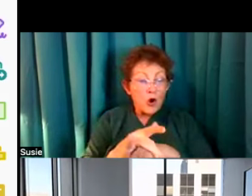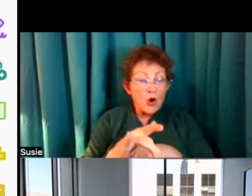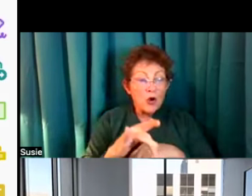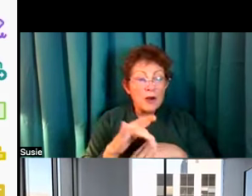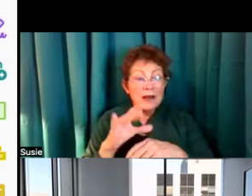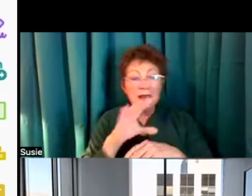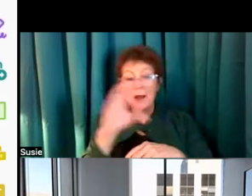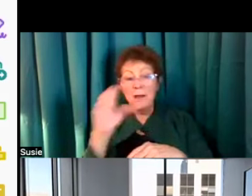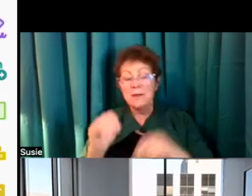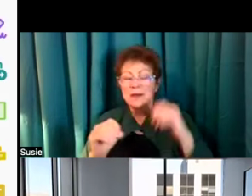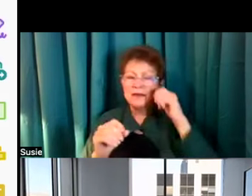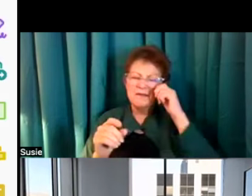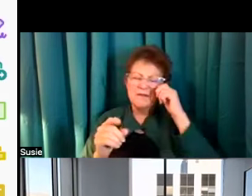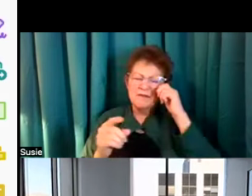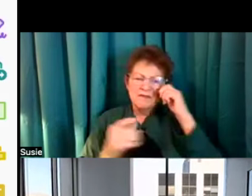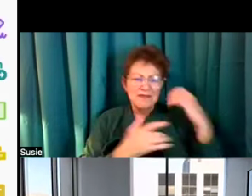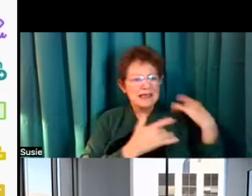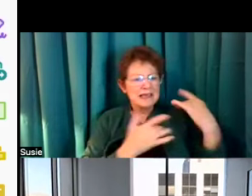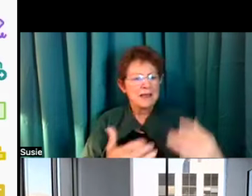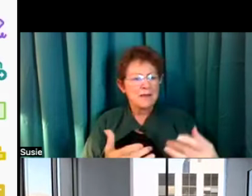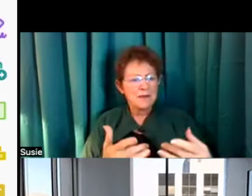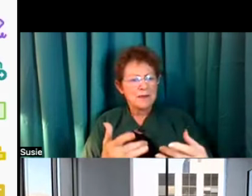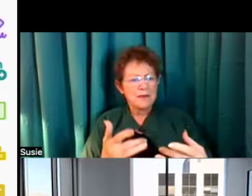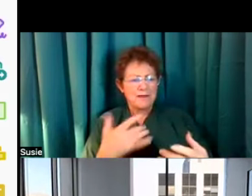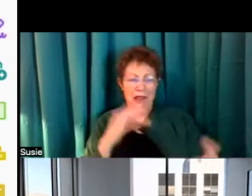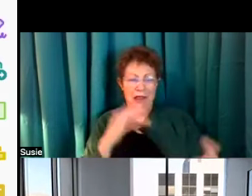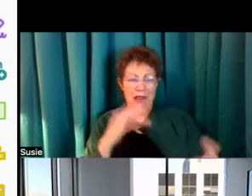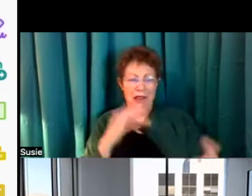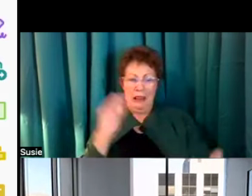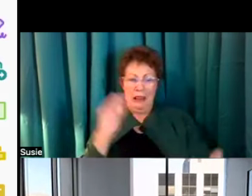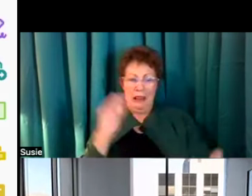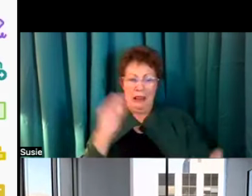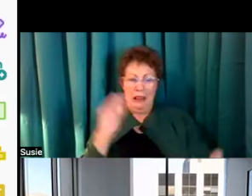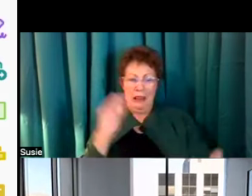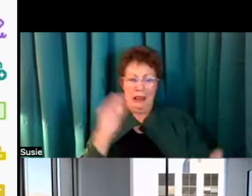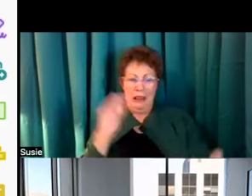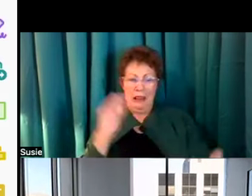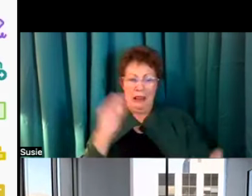you typically have less of that.